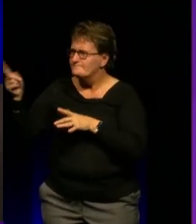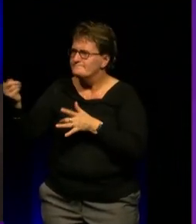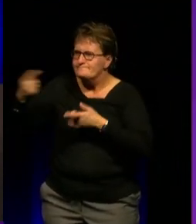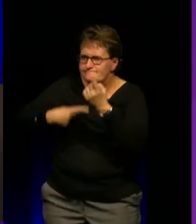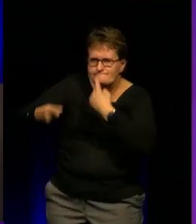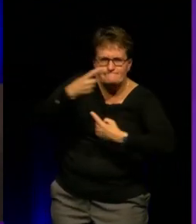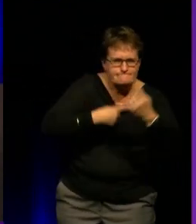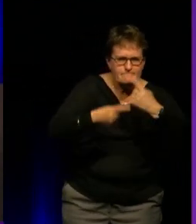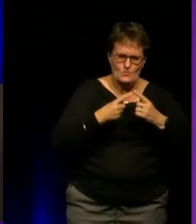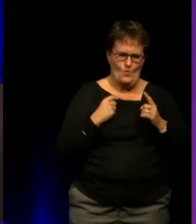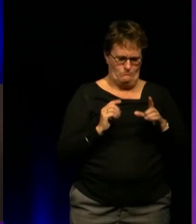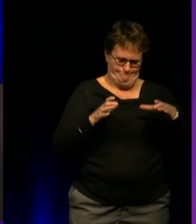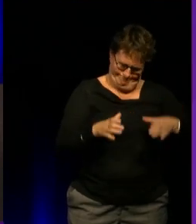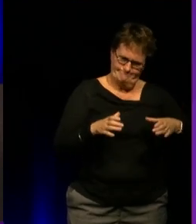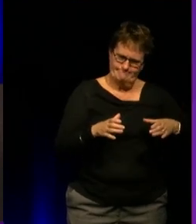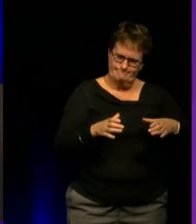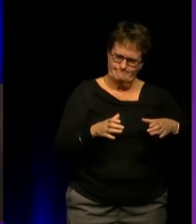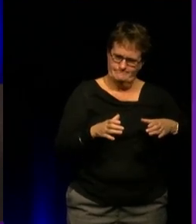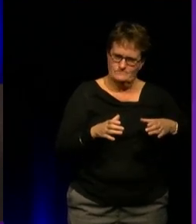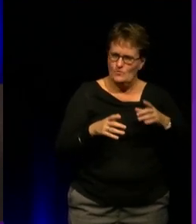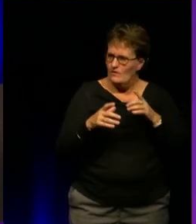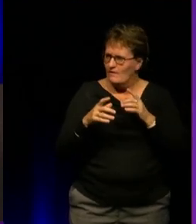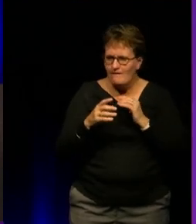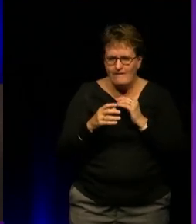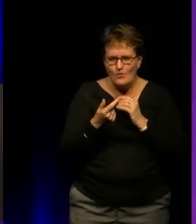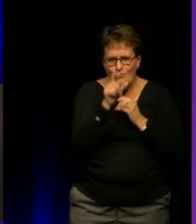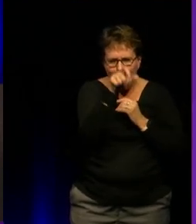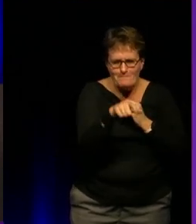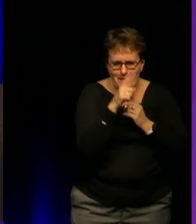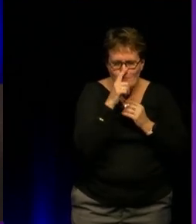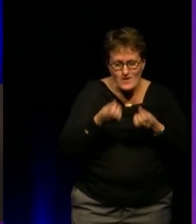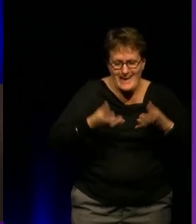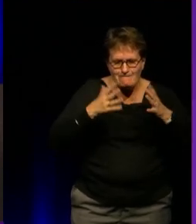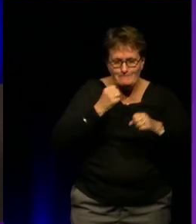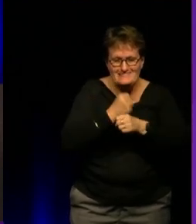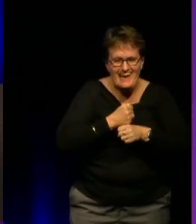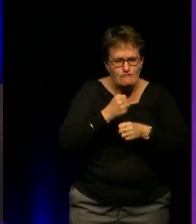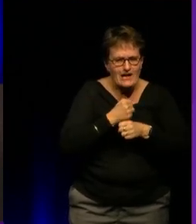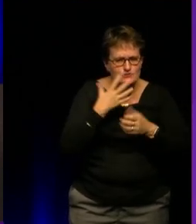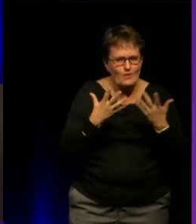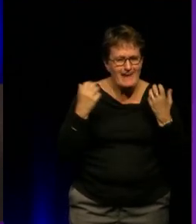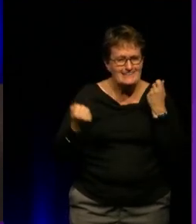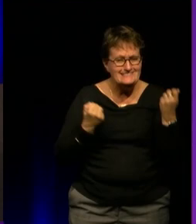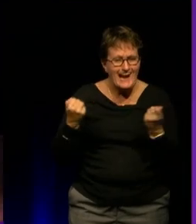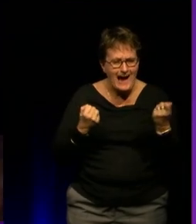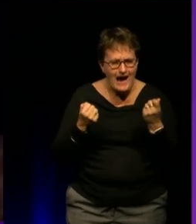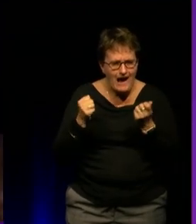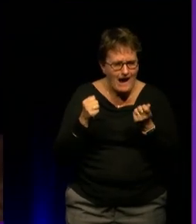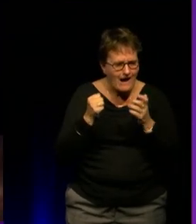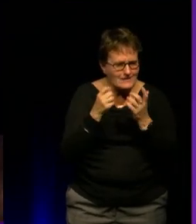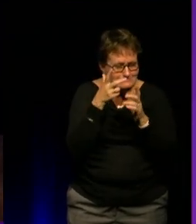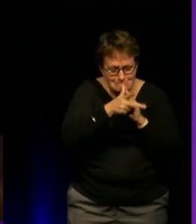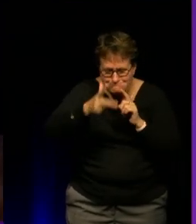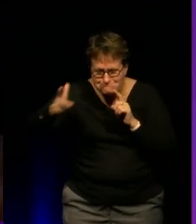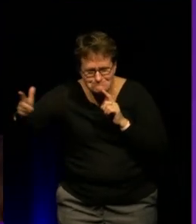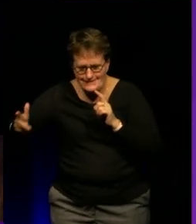Street. Paul even gave up his garage where he had his car collection to do that. And